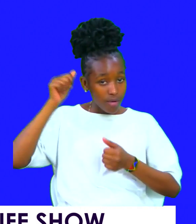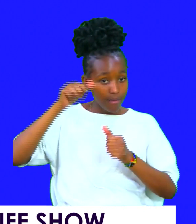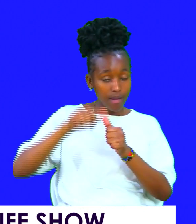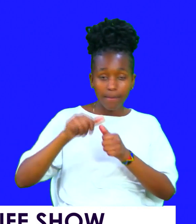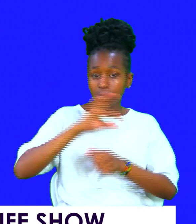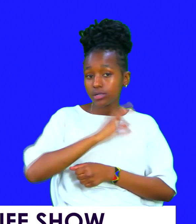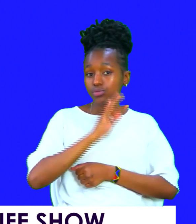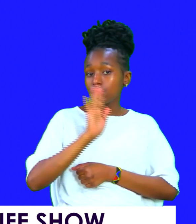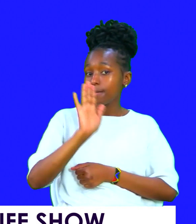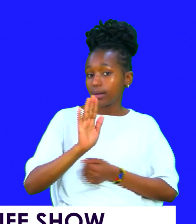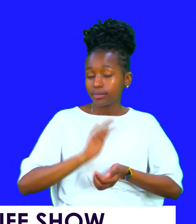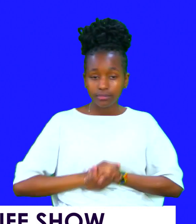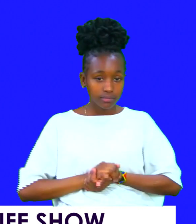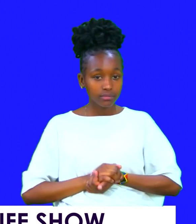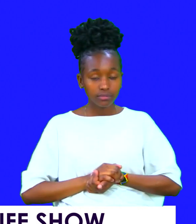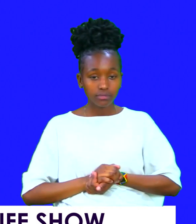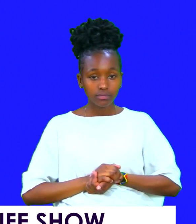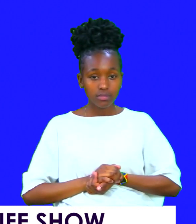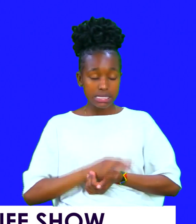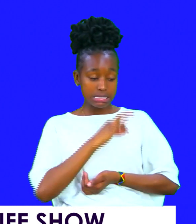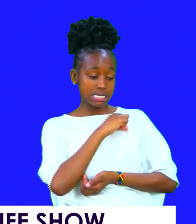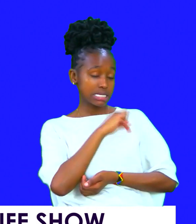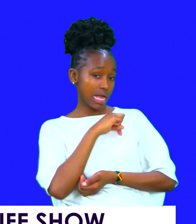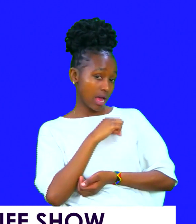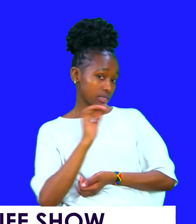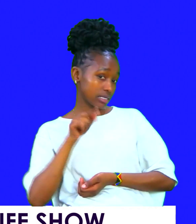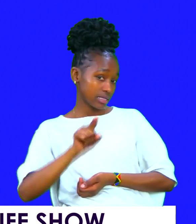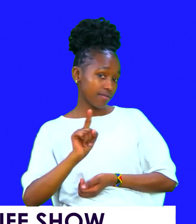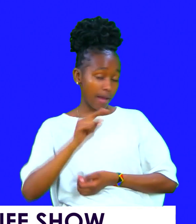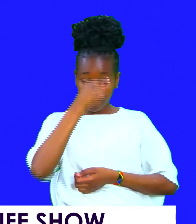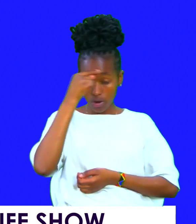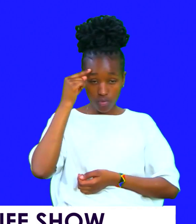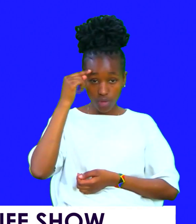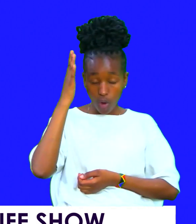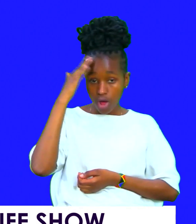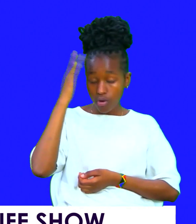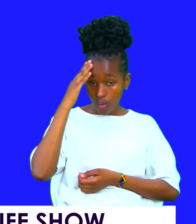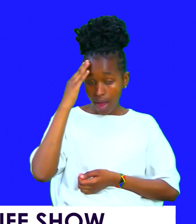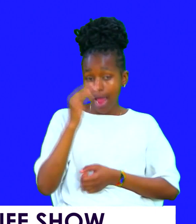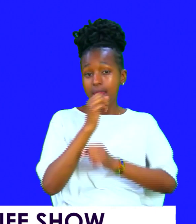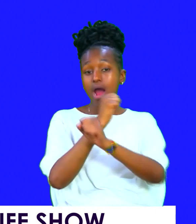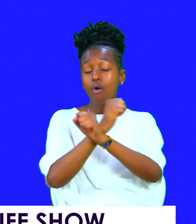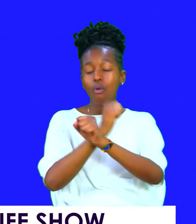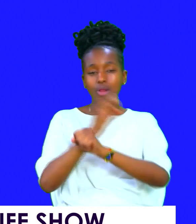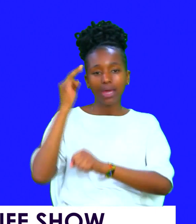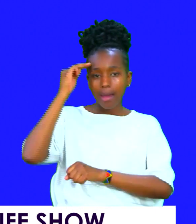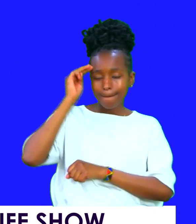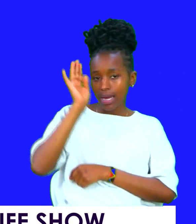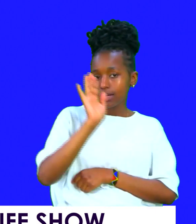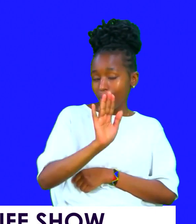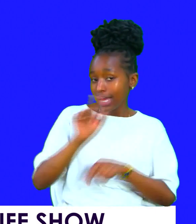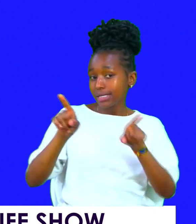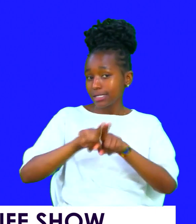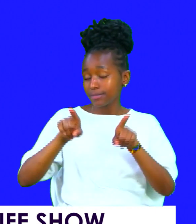inside you, because the soul holds the conscious mind and the